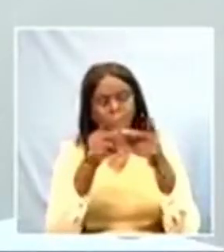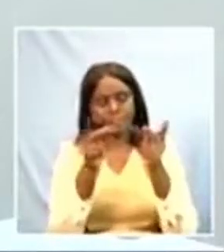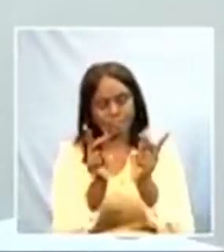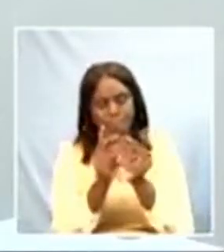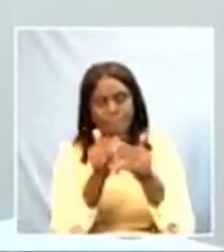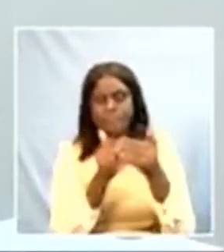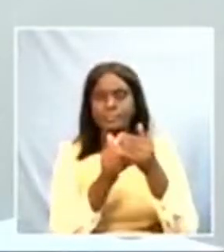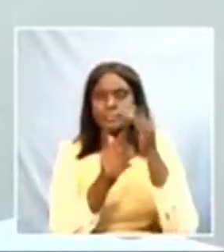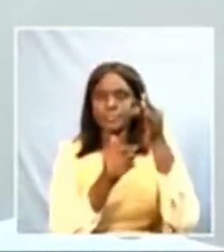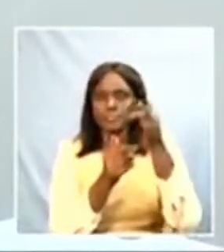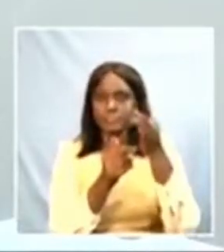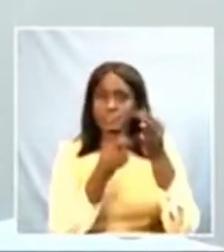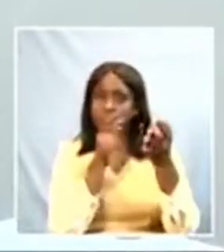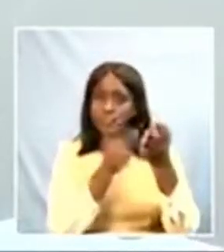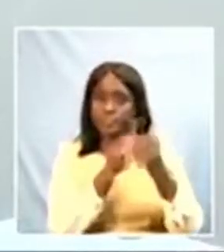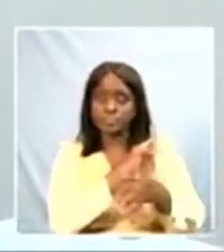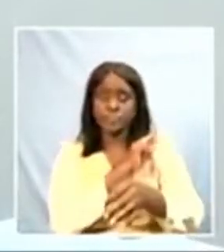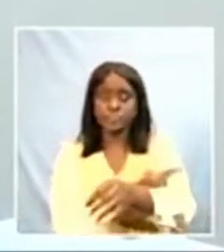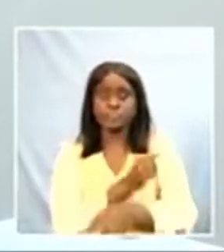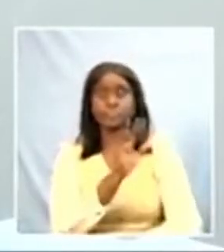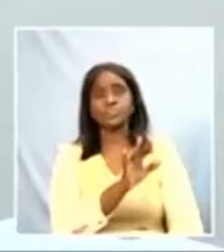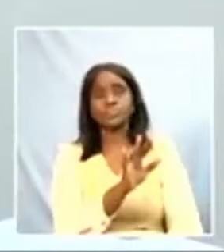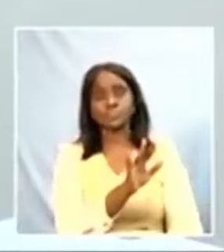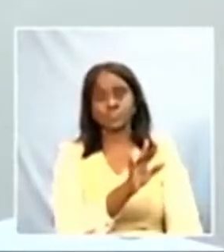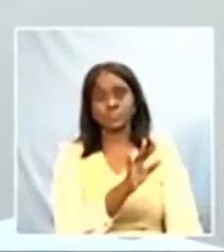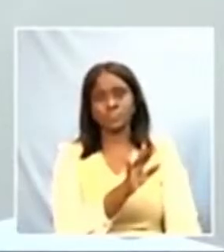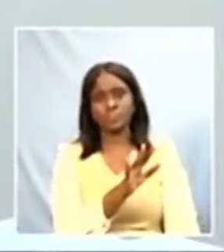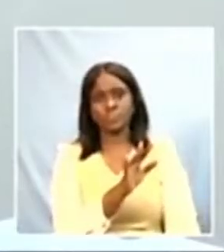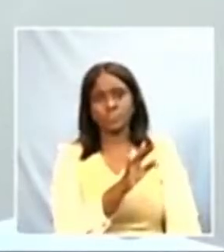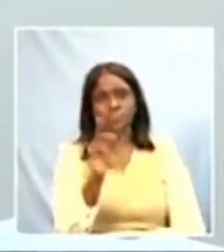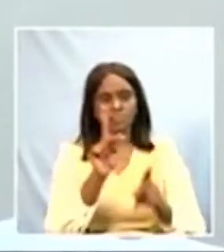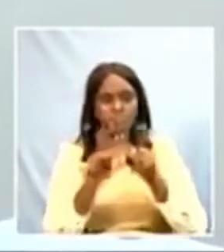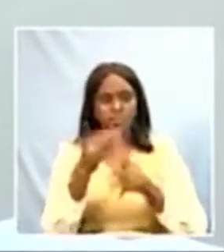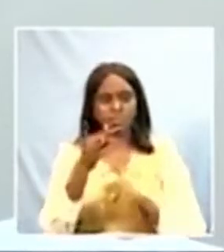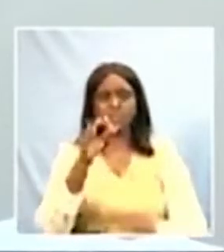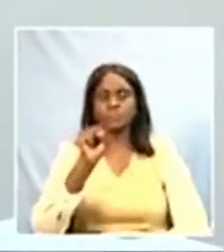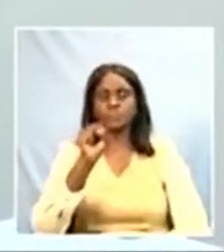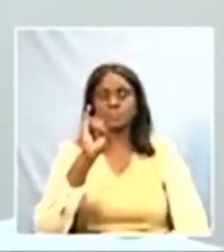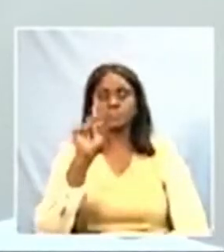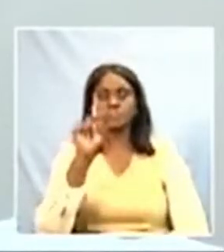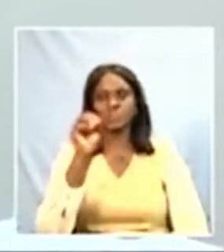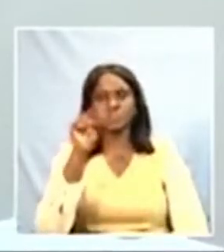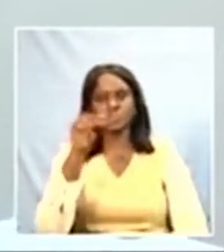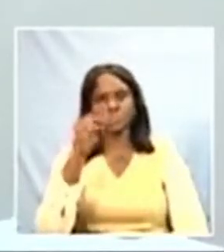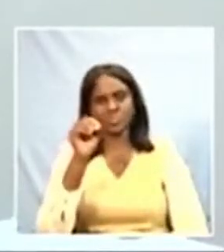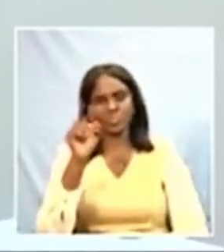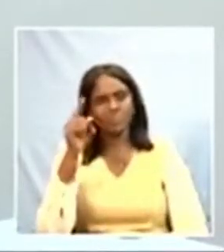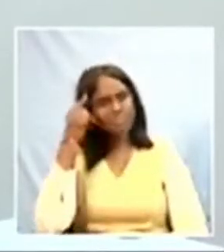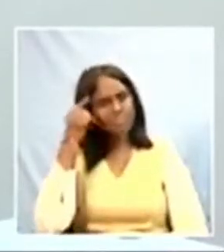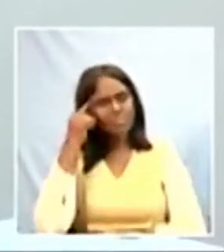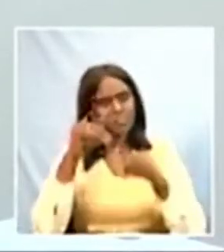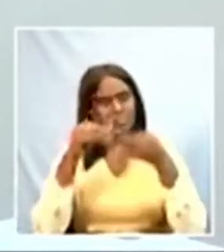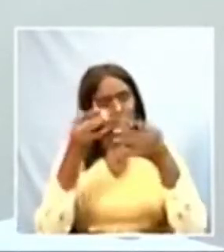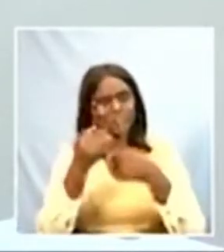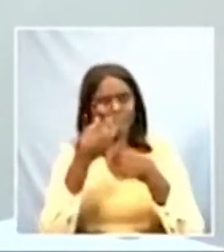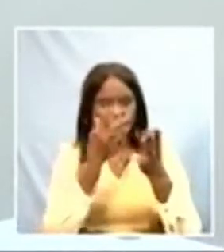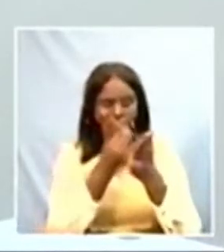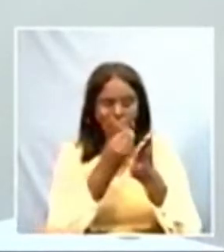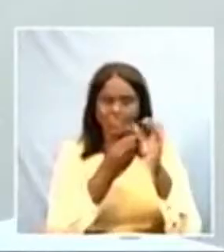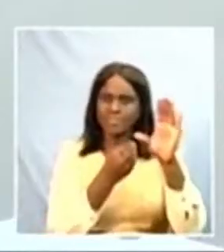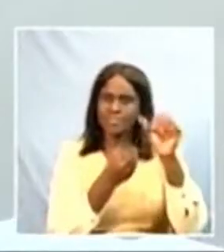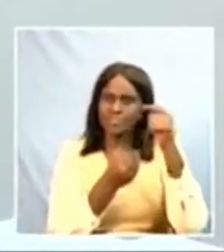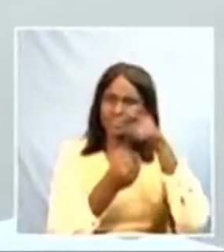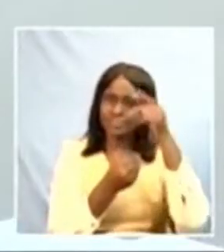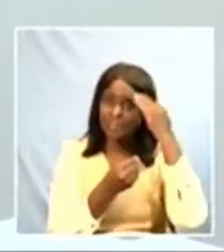going forward. These are resources. The people of SIKONGO, when the government releases money, council secretary, do you know why